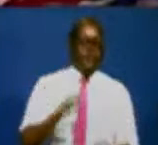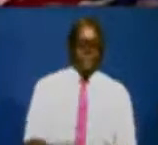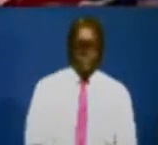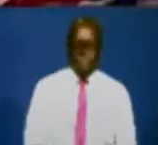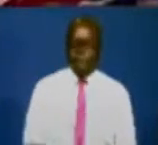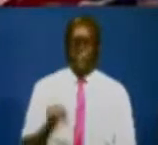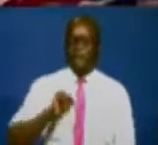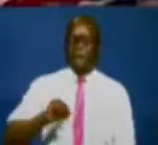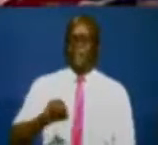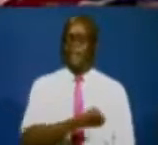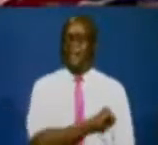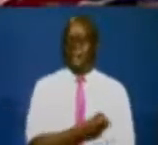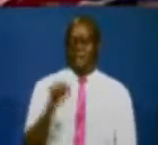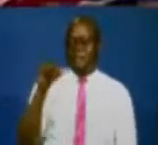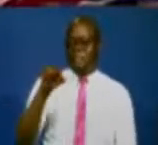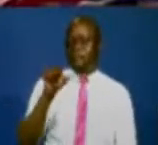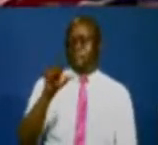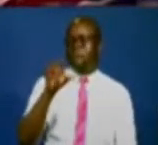Senator Gloria,